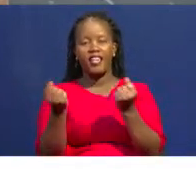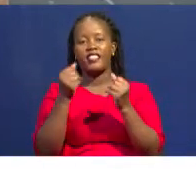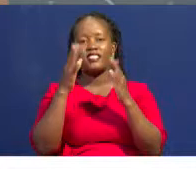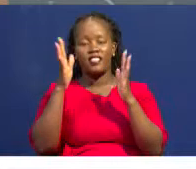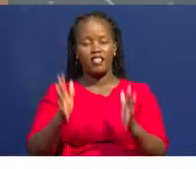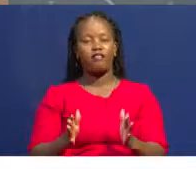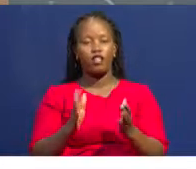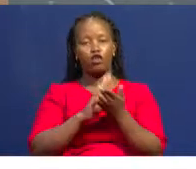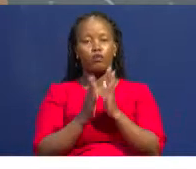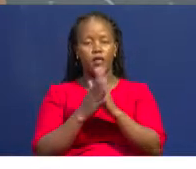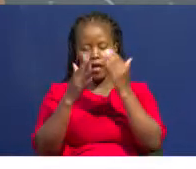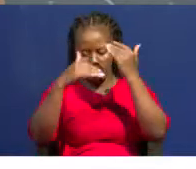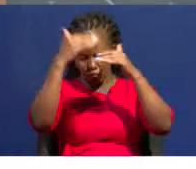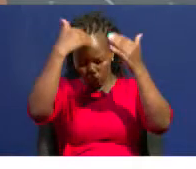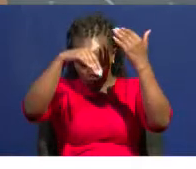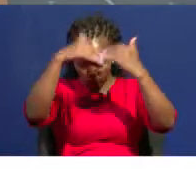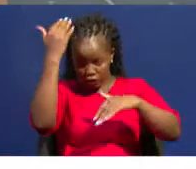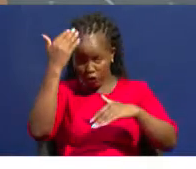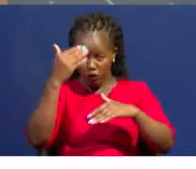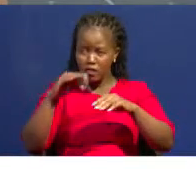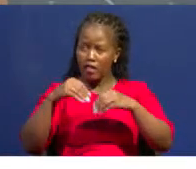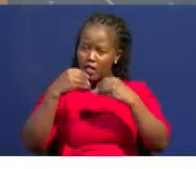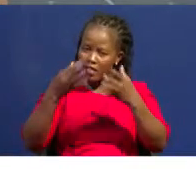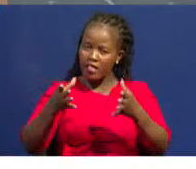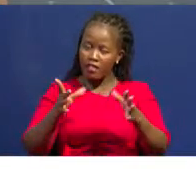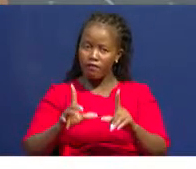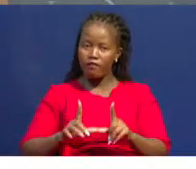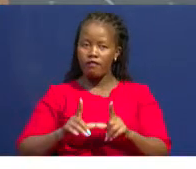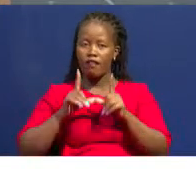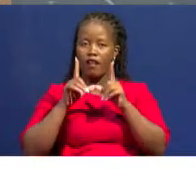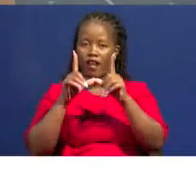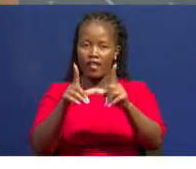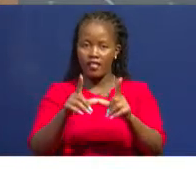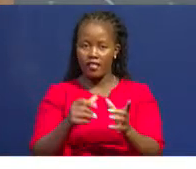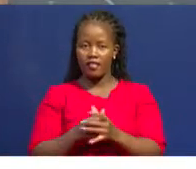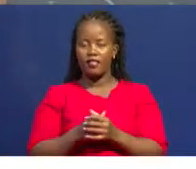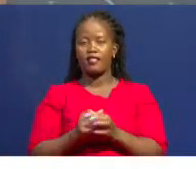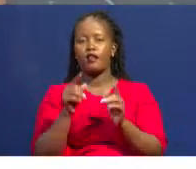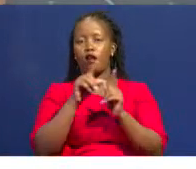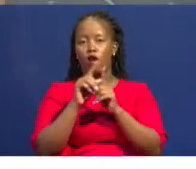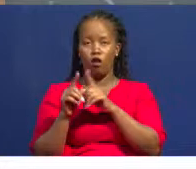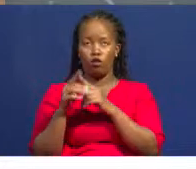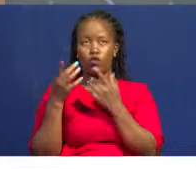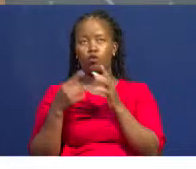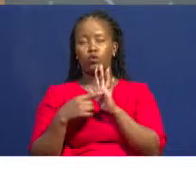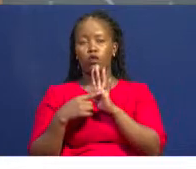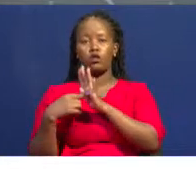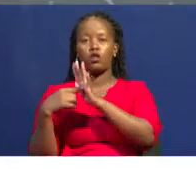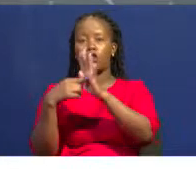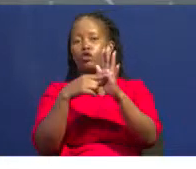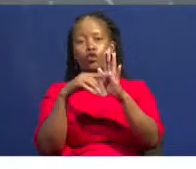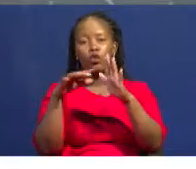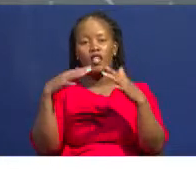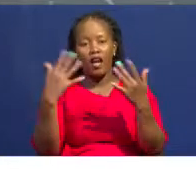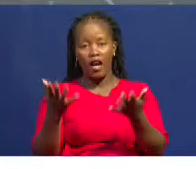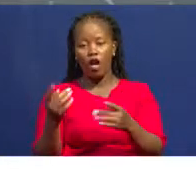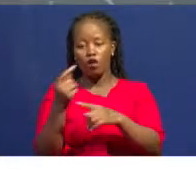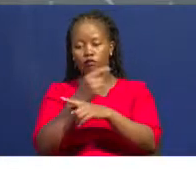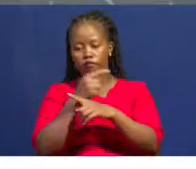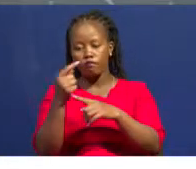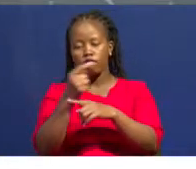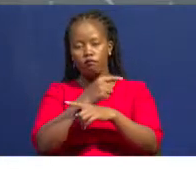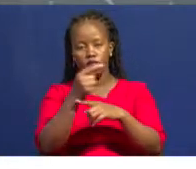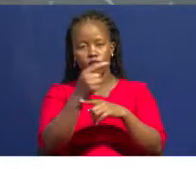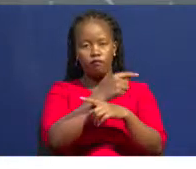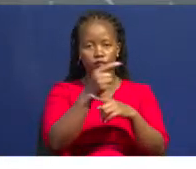certificate, give them diplomas. So the head of that person will be the trainer. You go